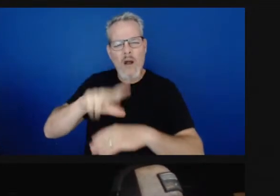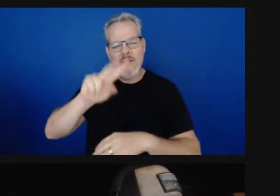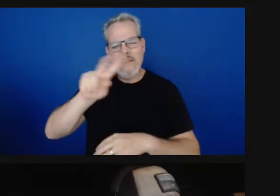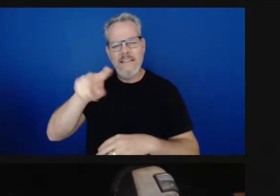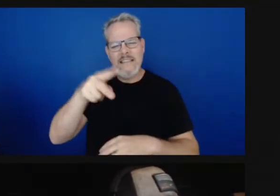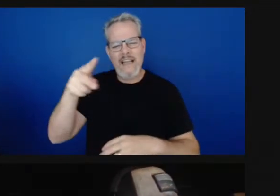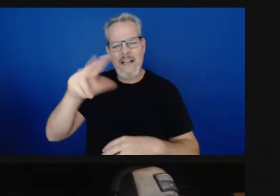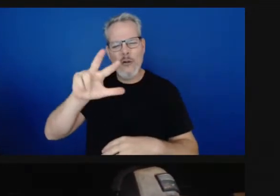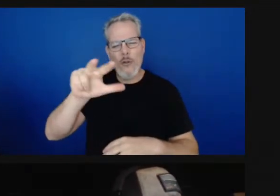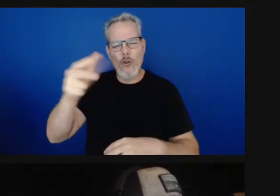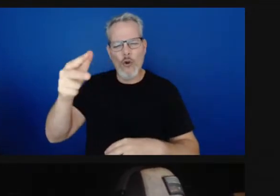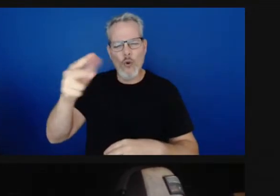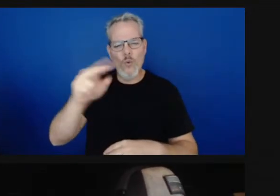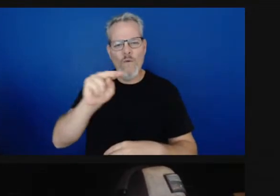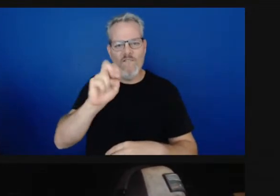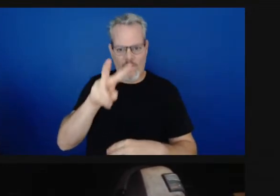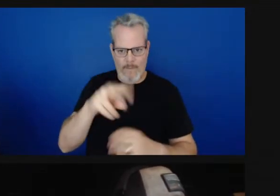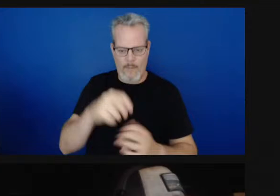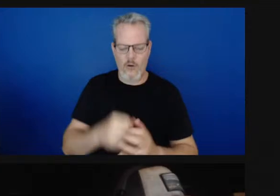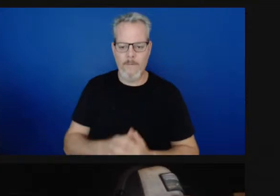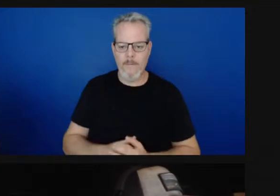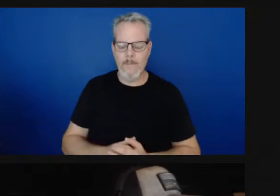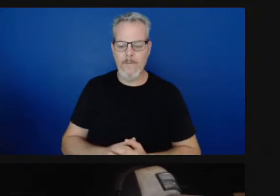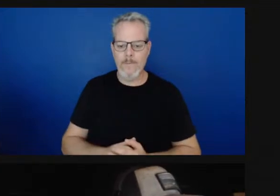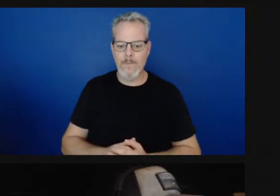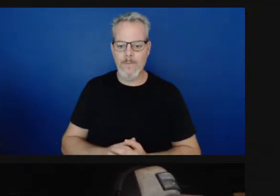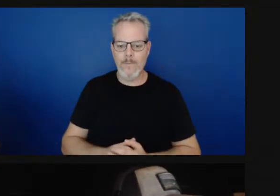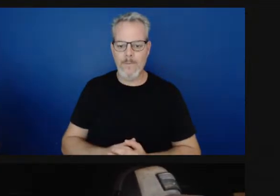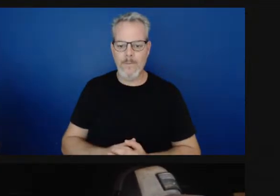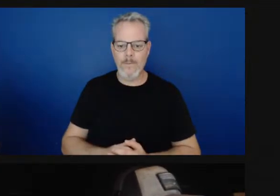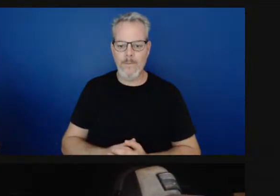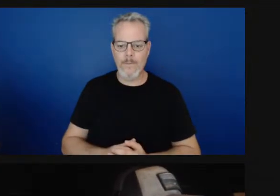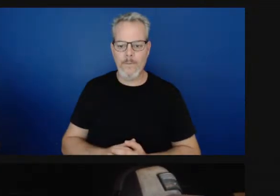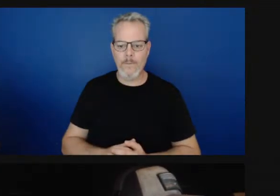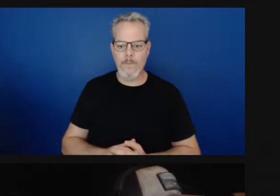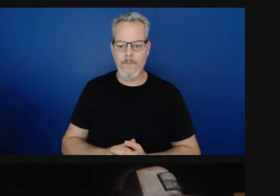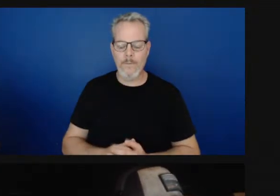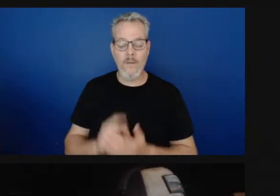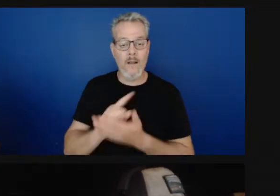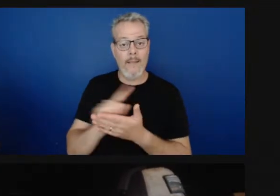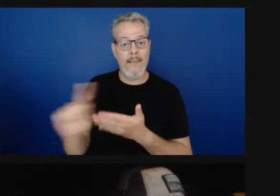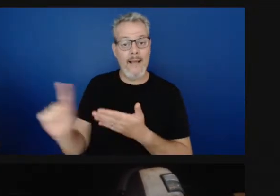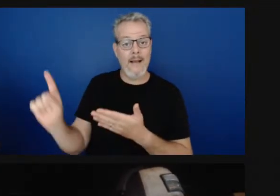here. So last week, we saw a slowdown of earthquakes following that